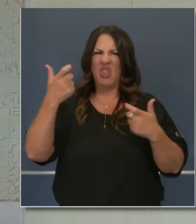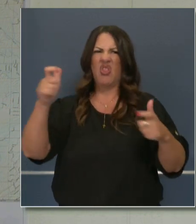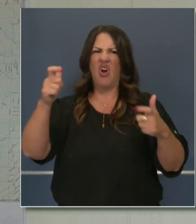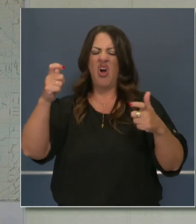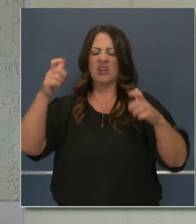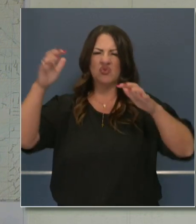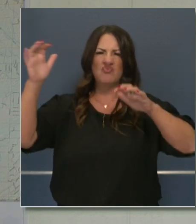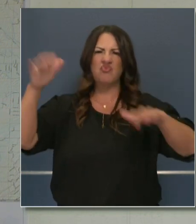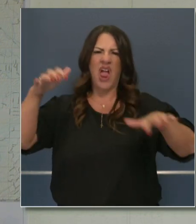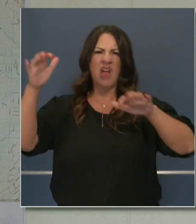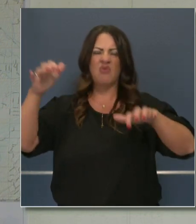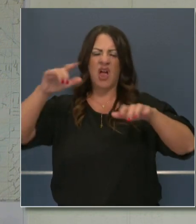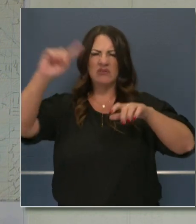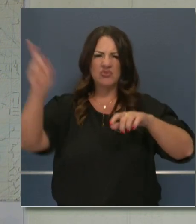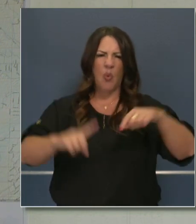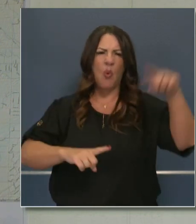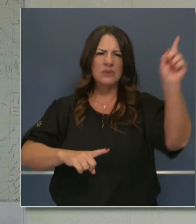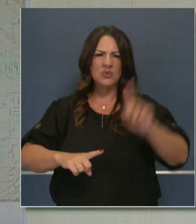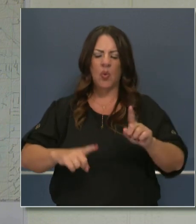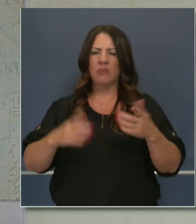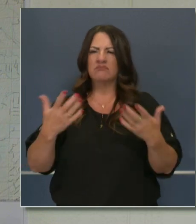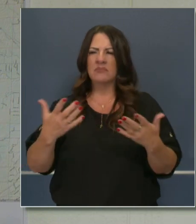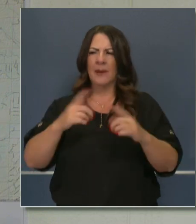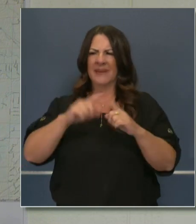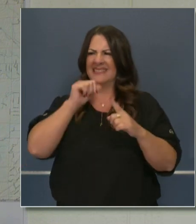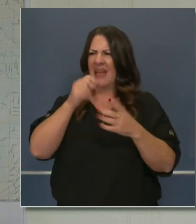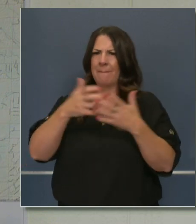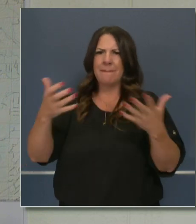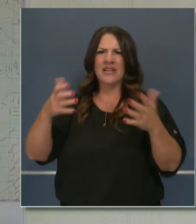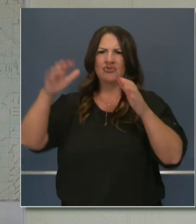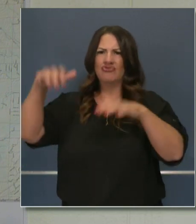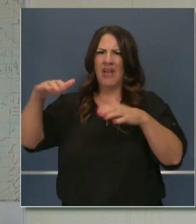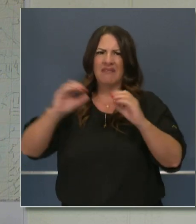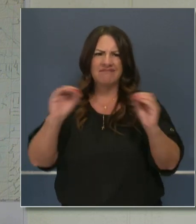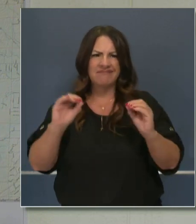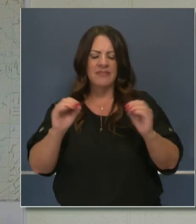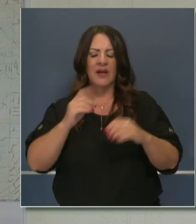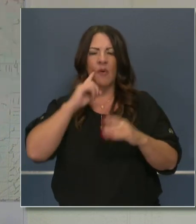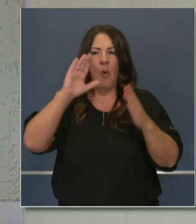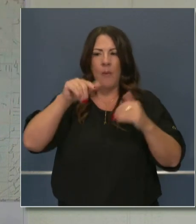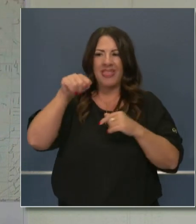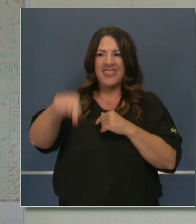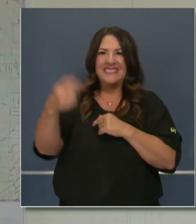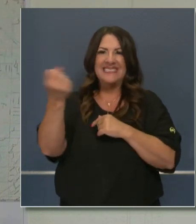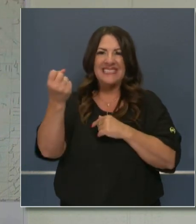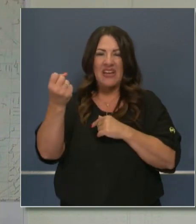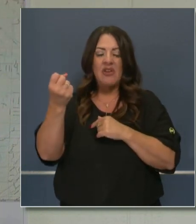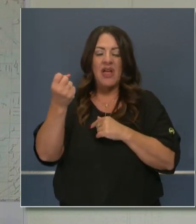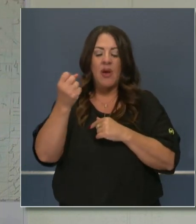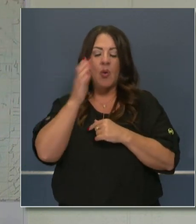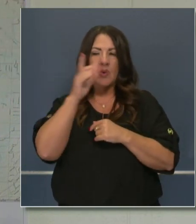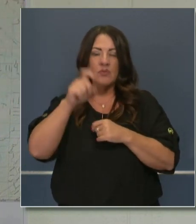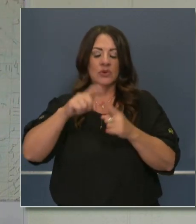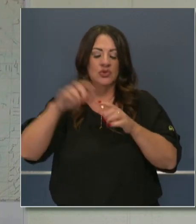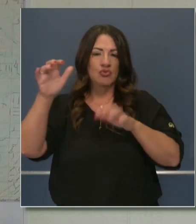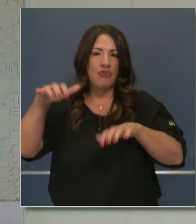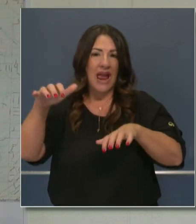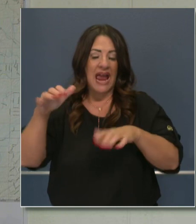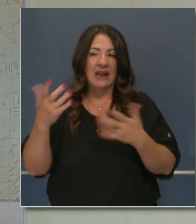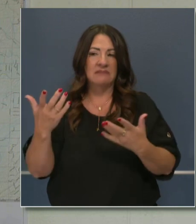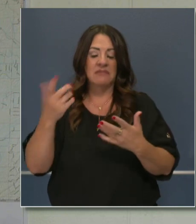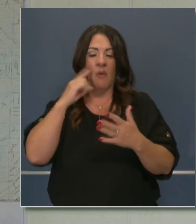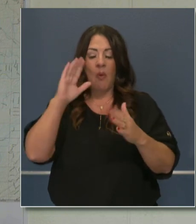fire broke. Wasn't a lot of rain. Hopefully Saturday will be more than that. But it's not,